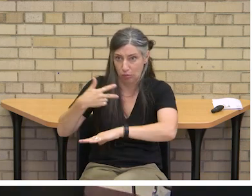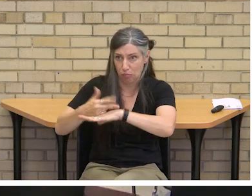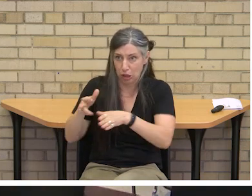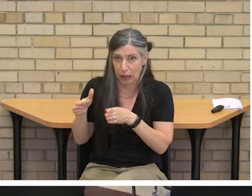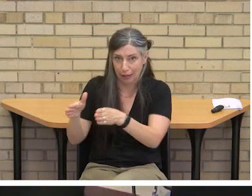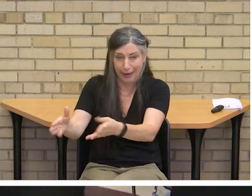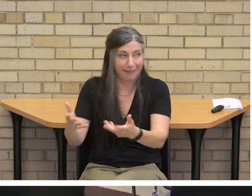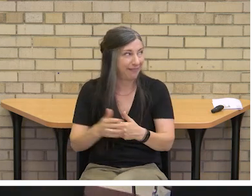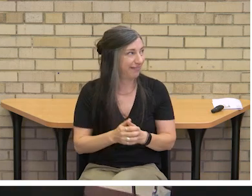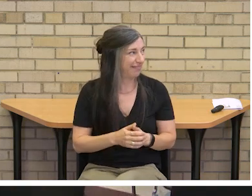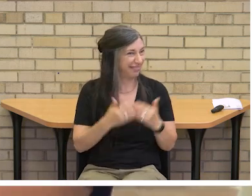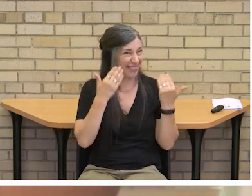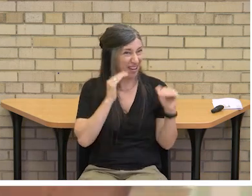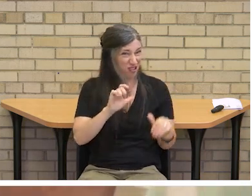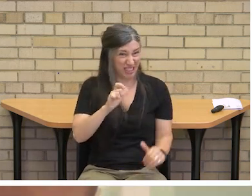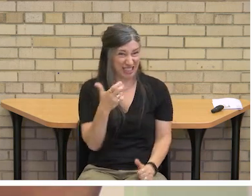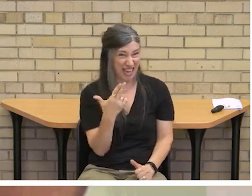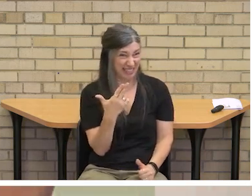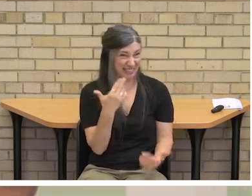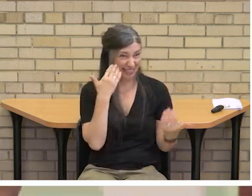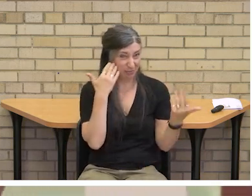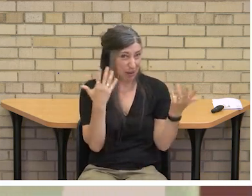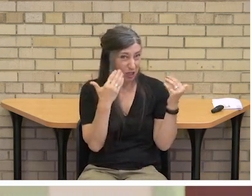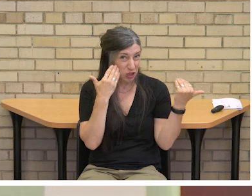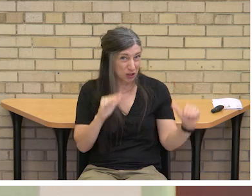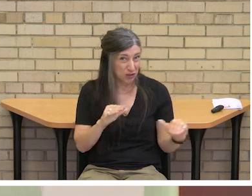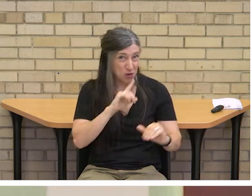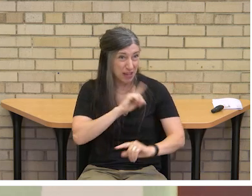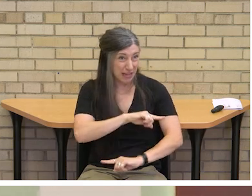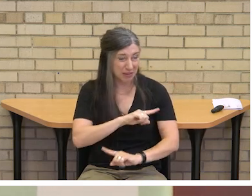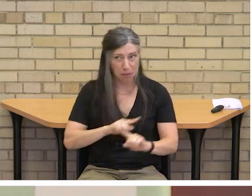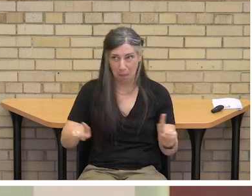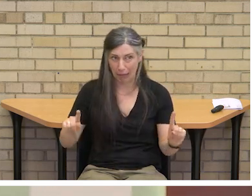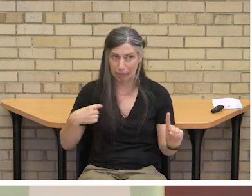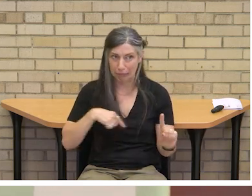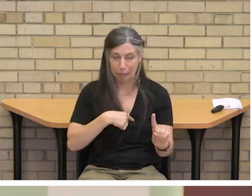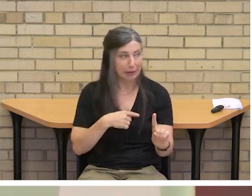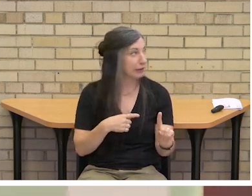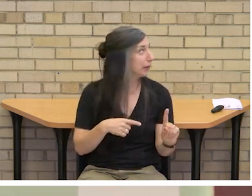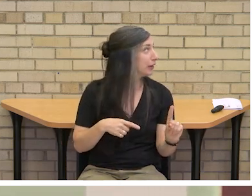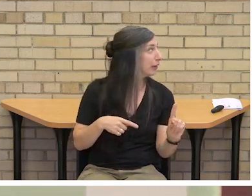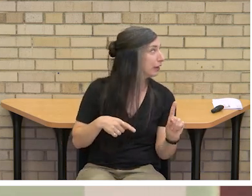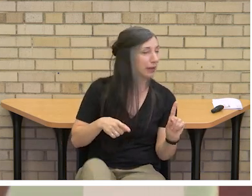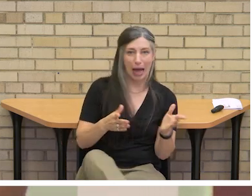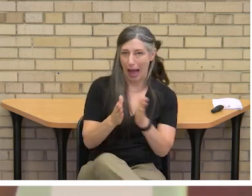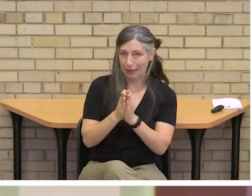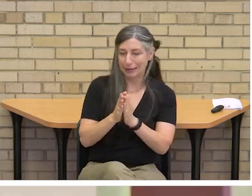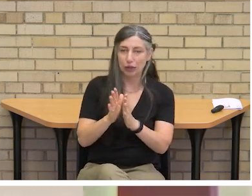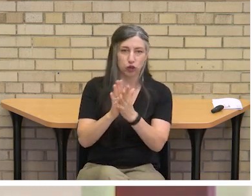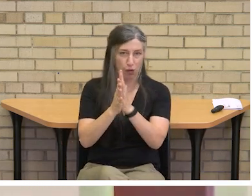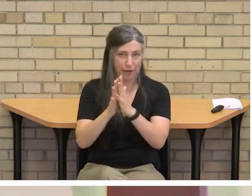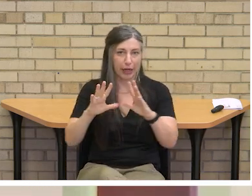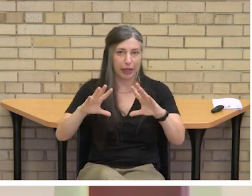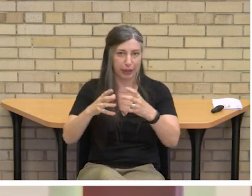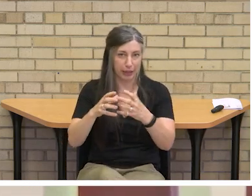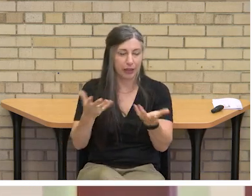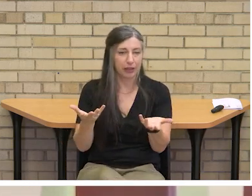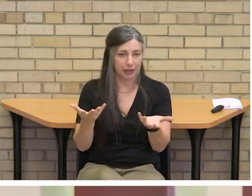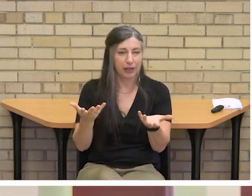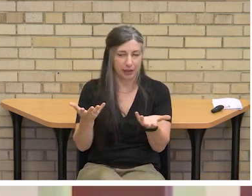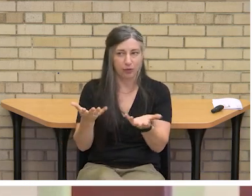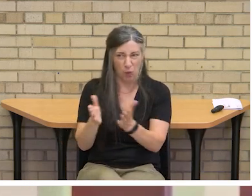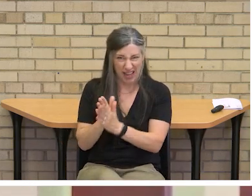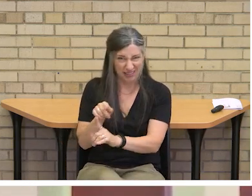I, again, don't know that Zach will know the answer to that, but we will, yeah, we'll talk to the traffic